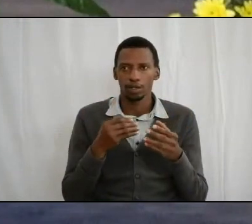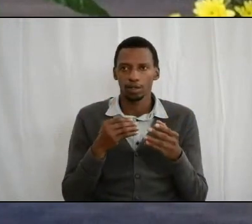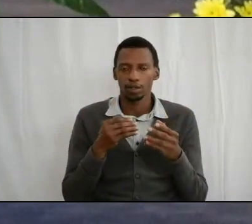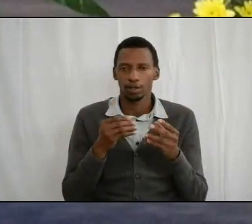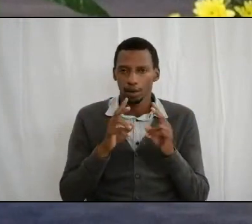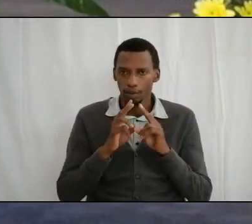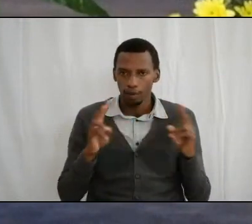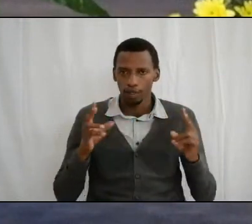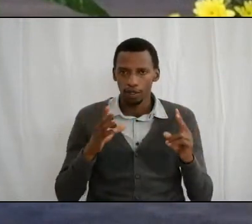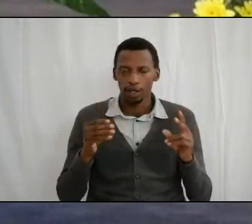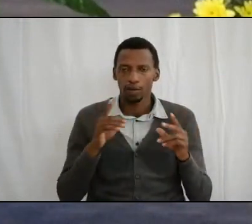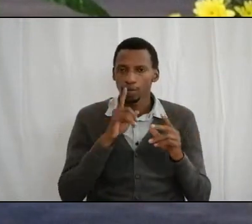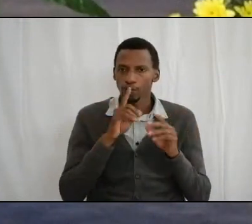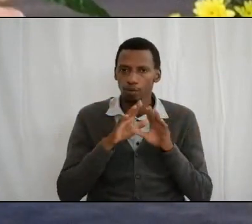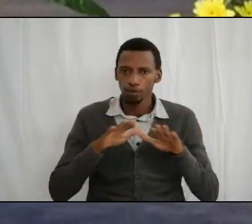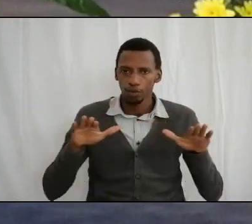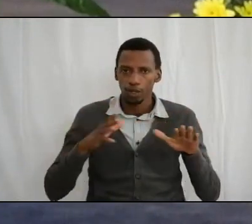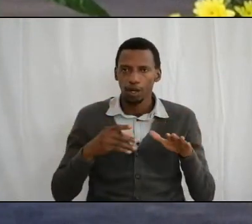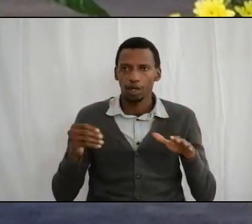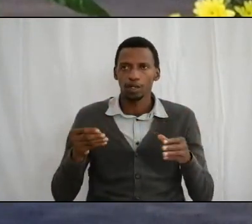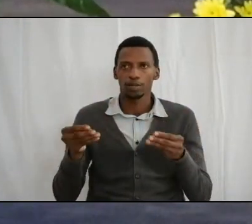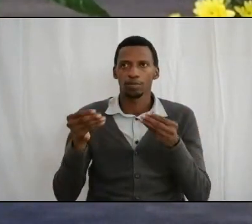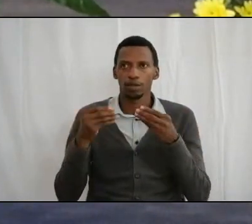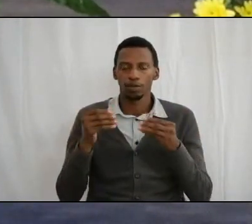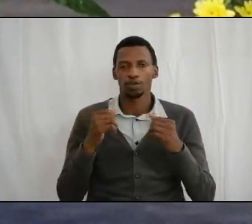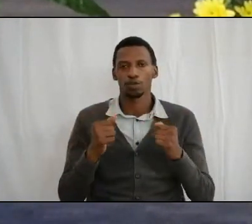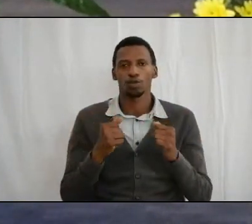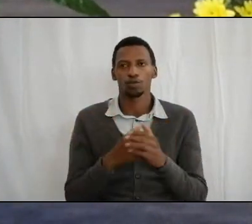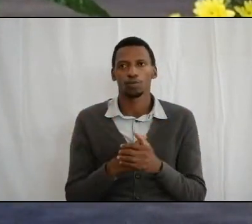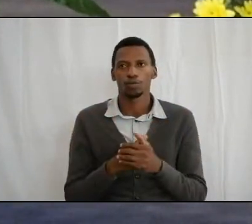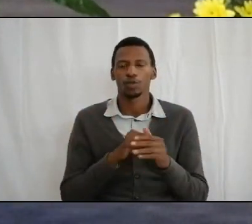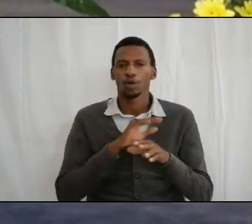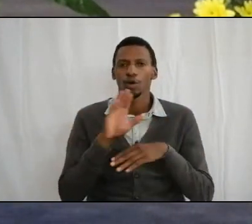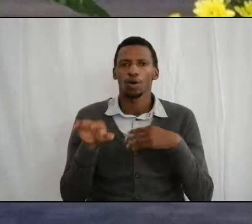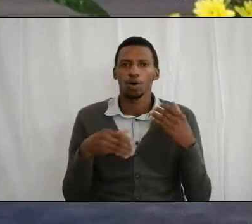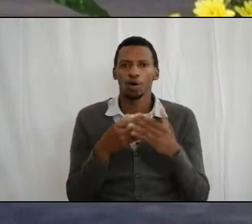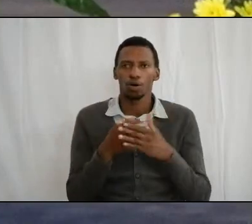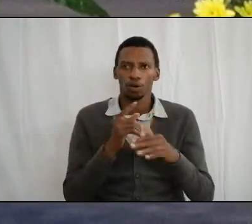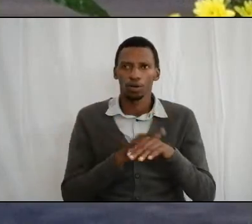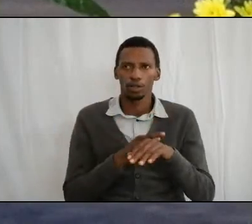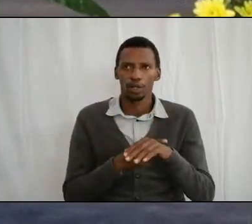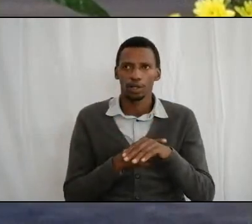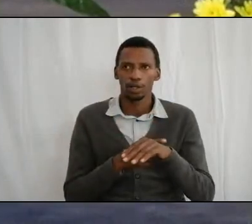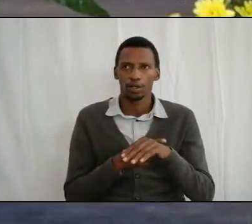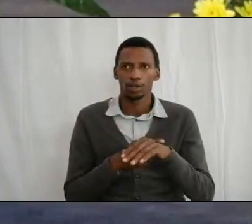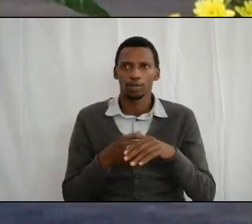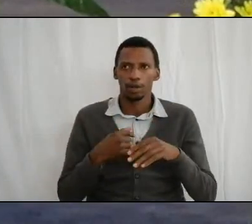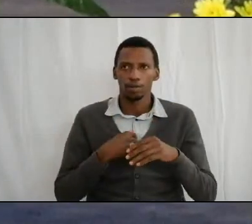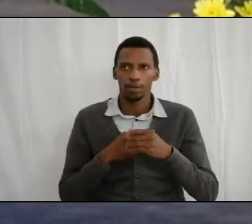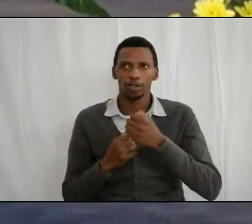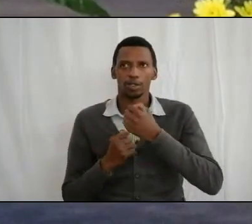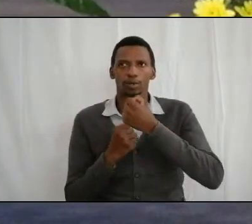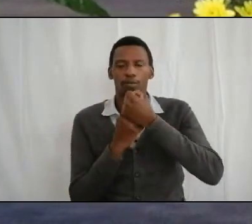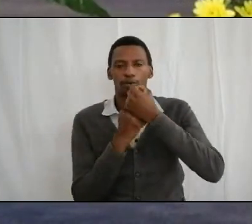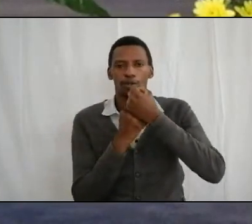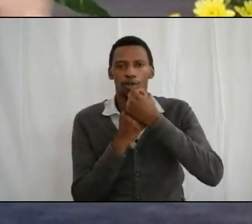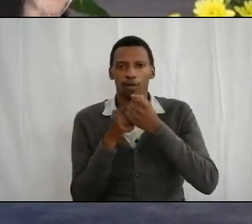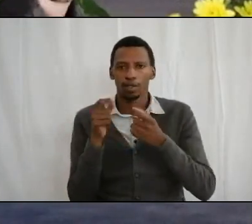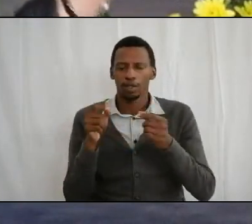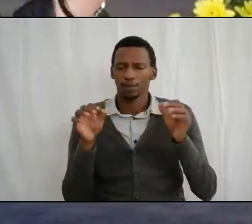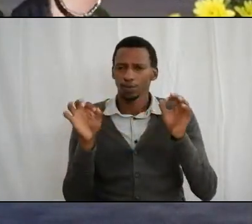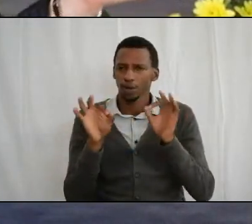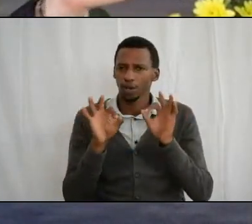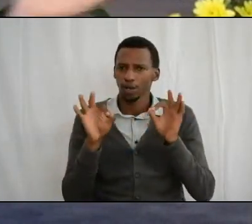the future. During this whole time, I have been supported by this wonderful, wonderful technical